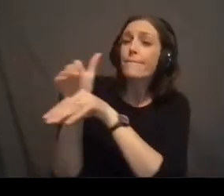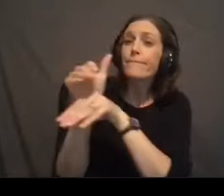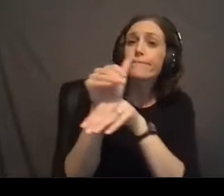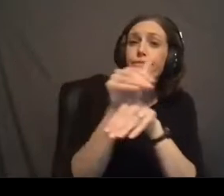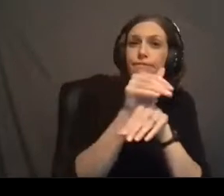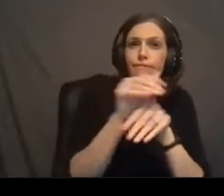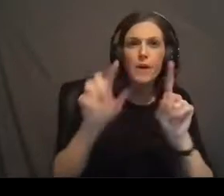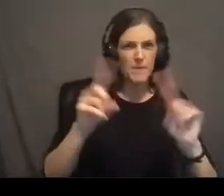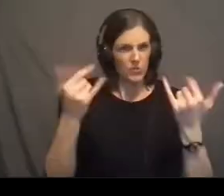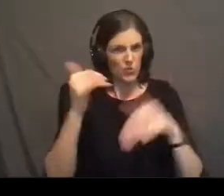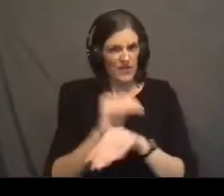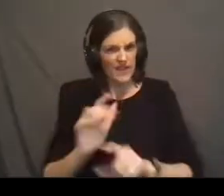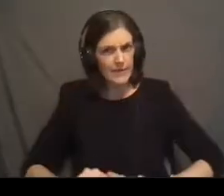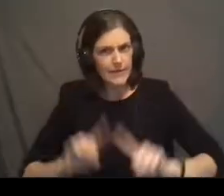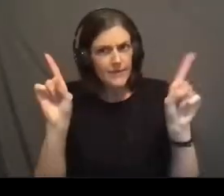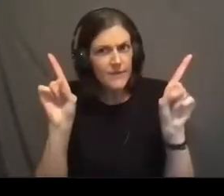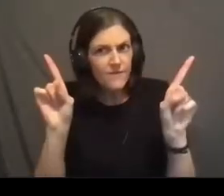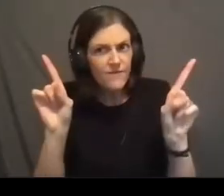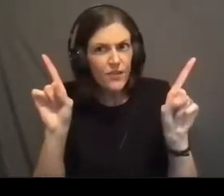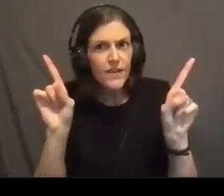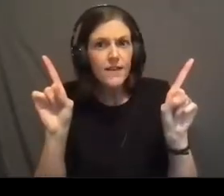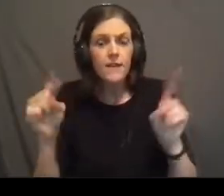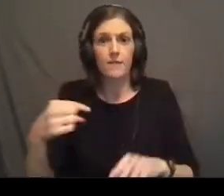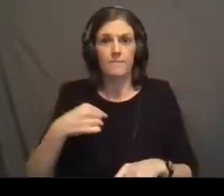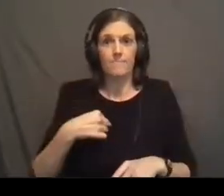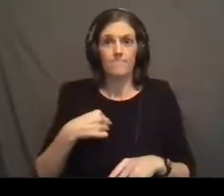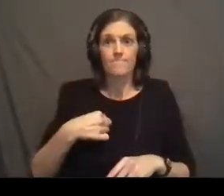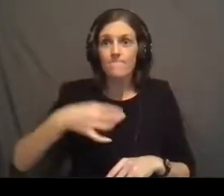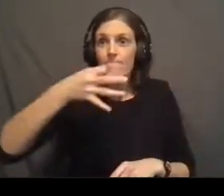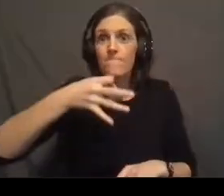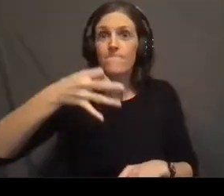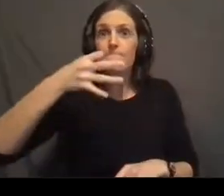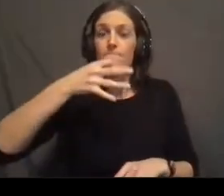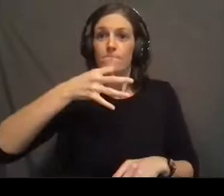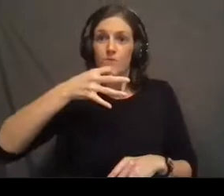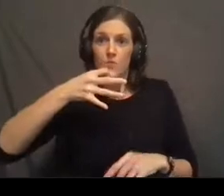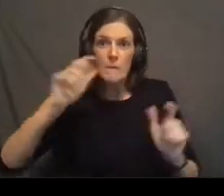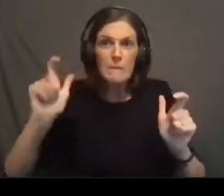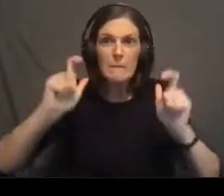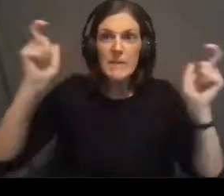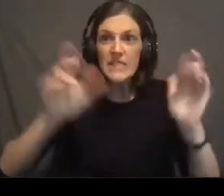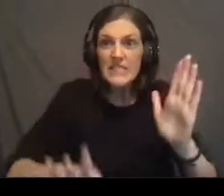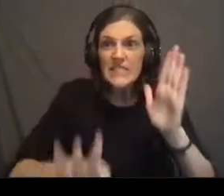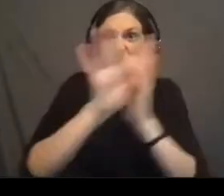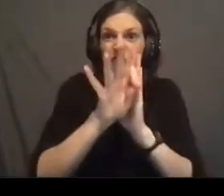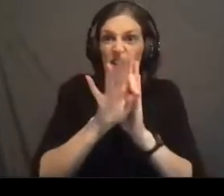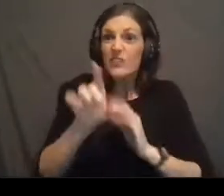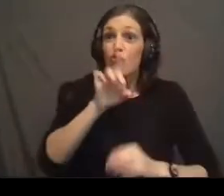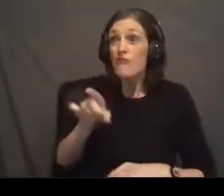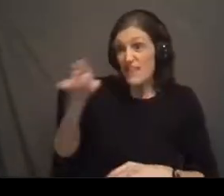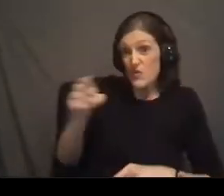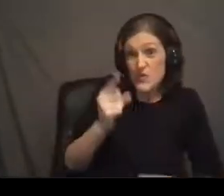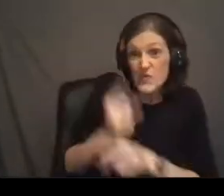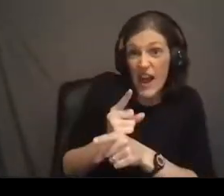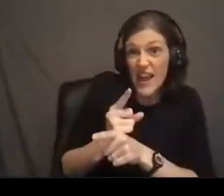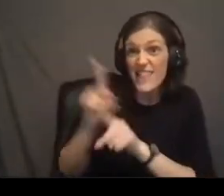But this night was different. I was on the brink of a great discovery. It's really you, isn't it?